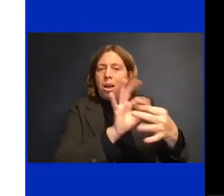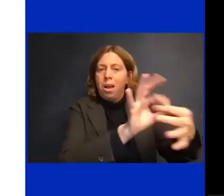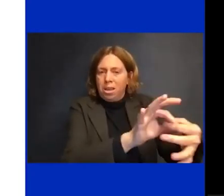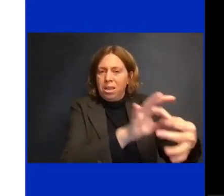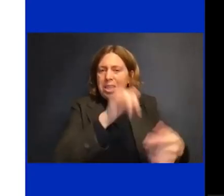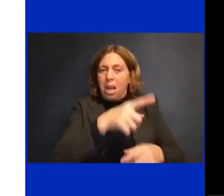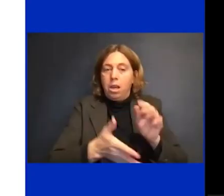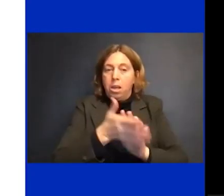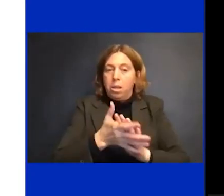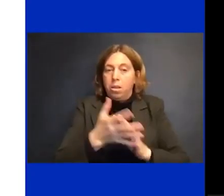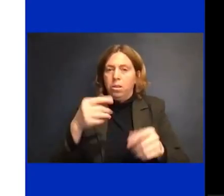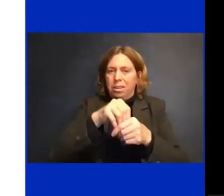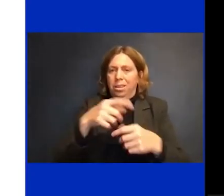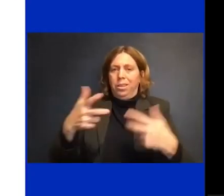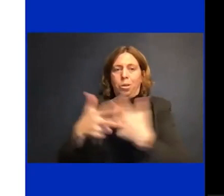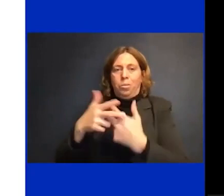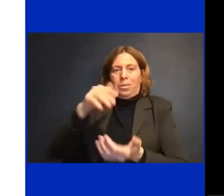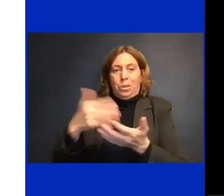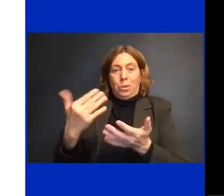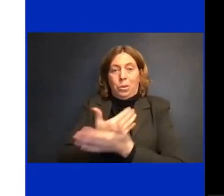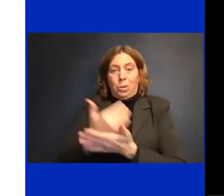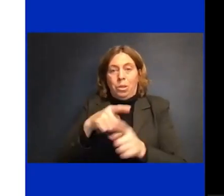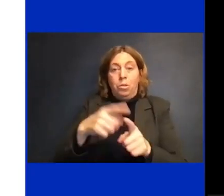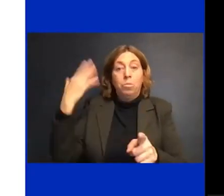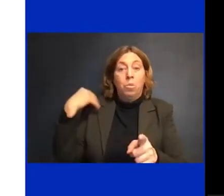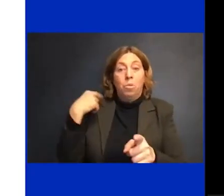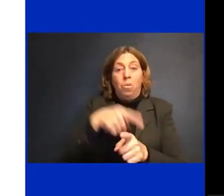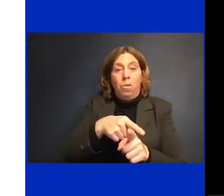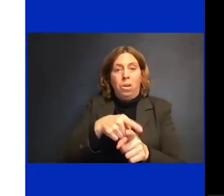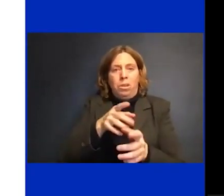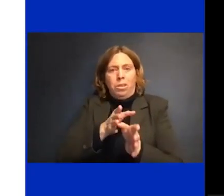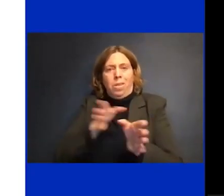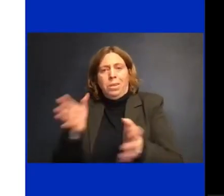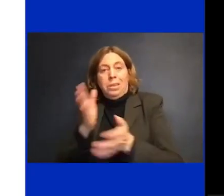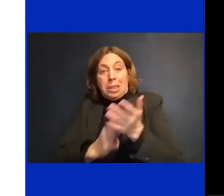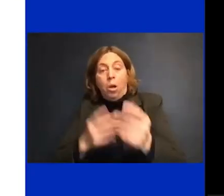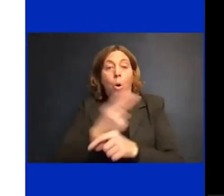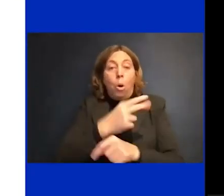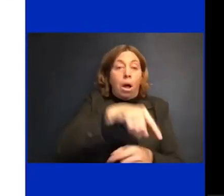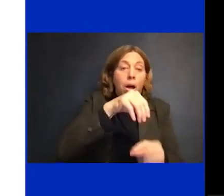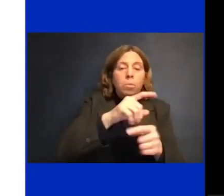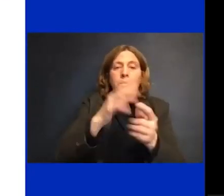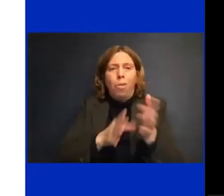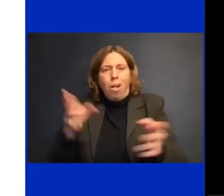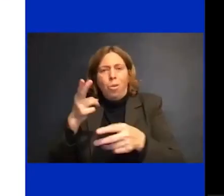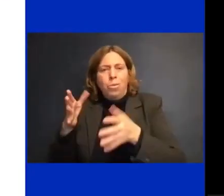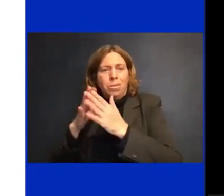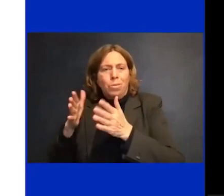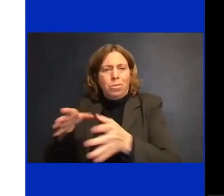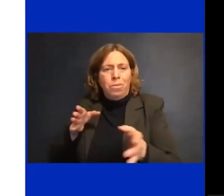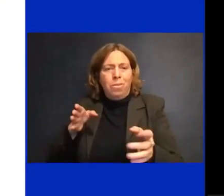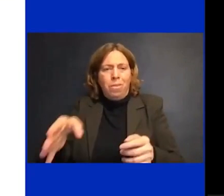the existing terminal, while others operate curbside along city streets. In response to the public comments regarding